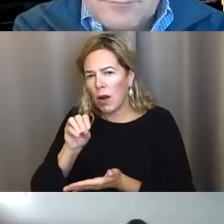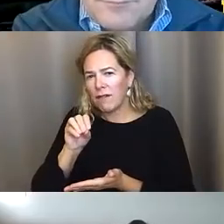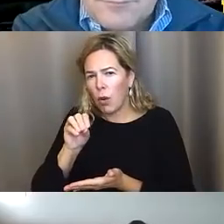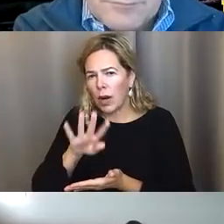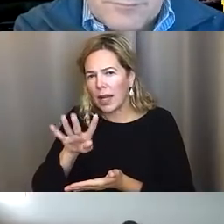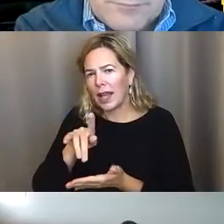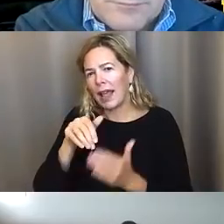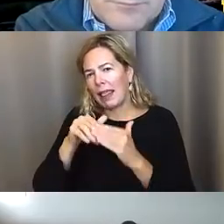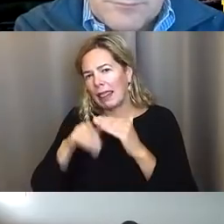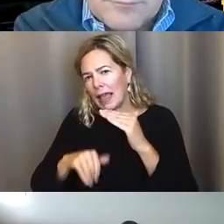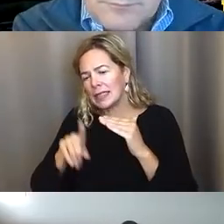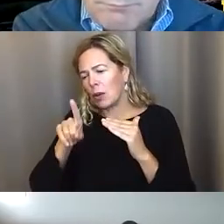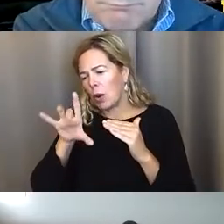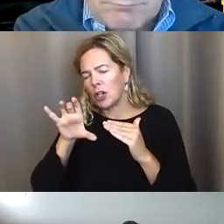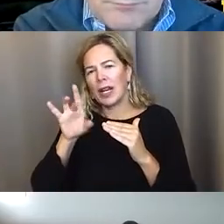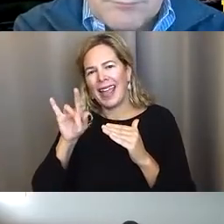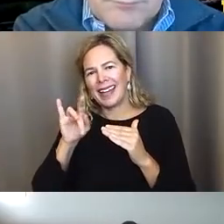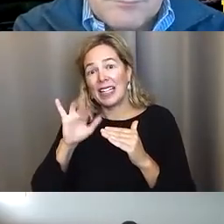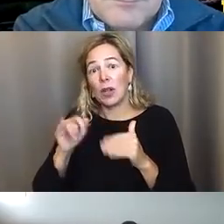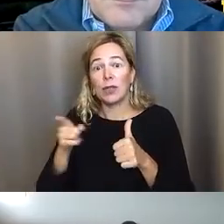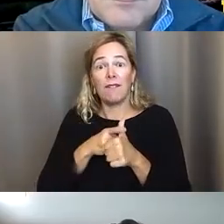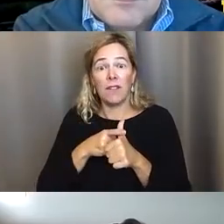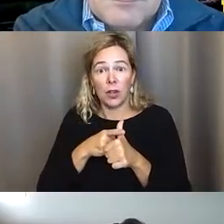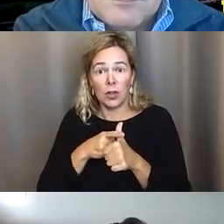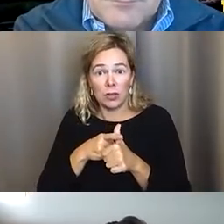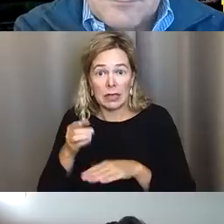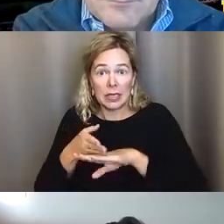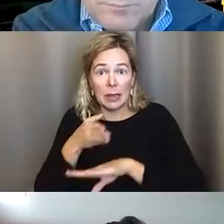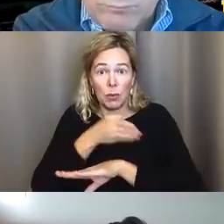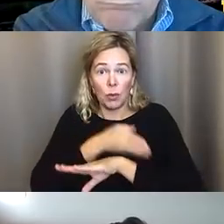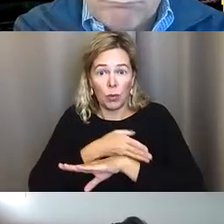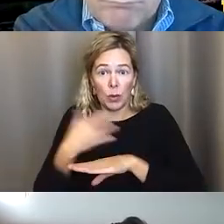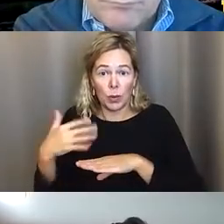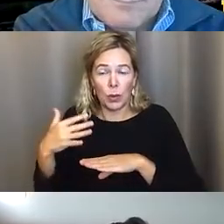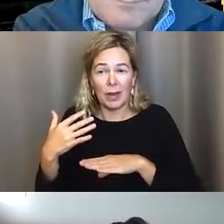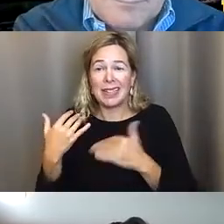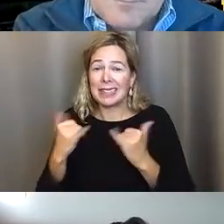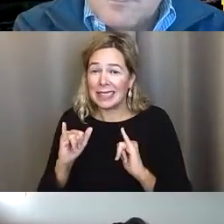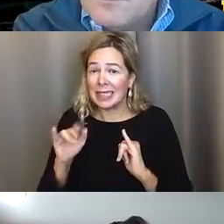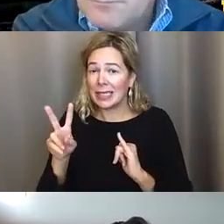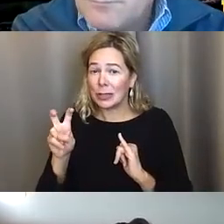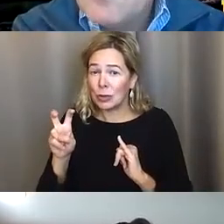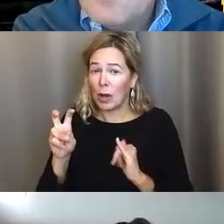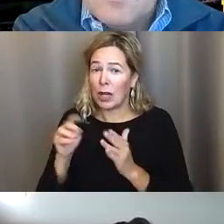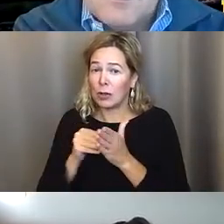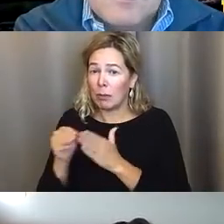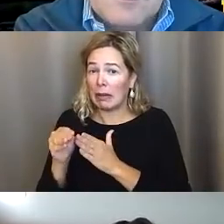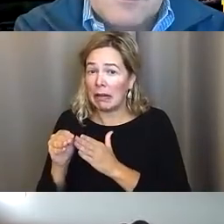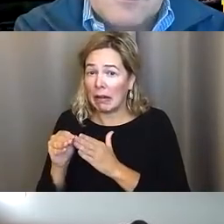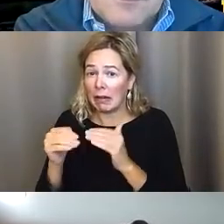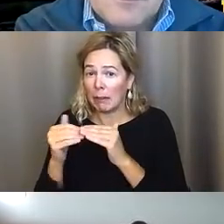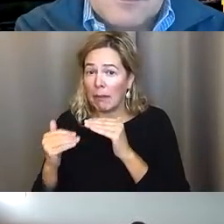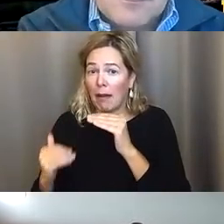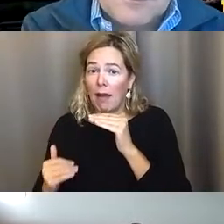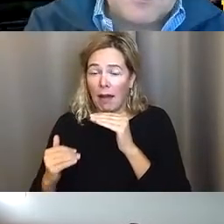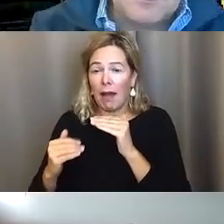us to 21. So that was the first step of an improvement. That said, that was still about $200 million behind where we had planned to